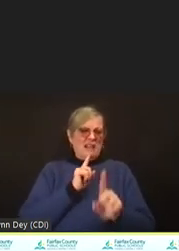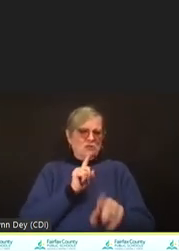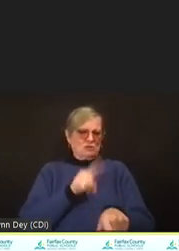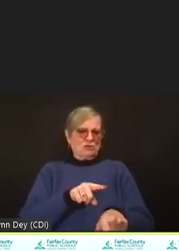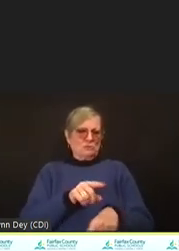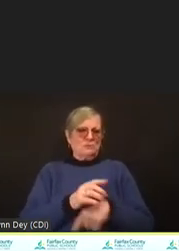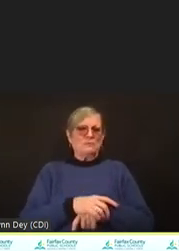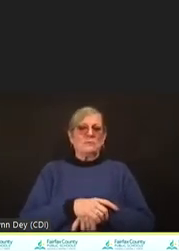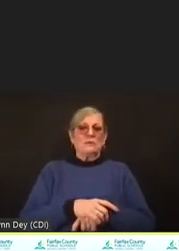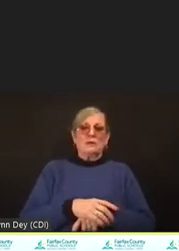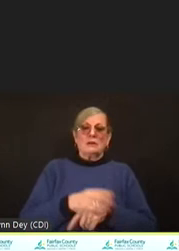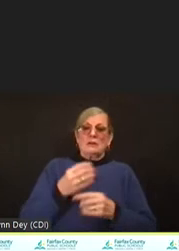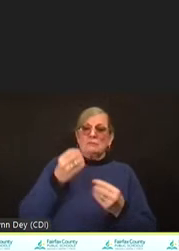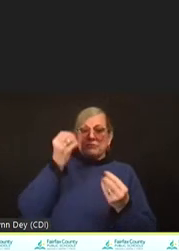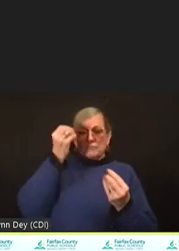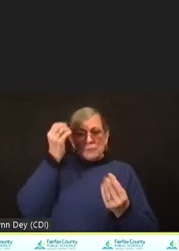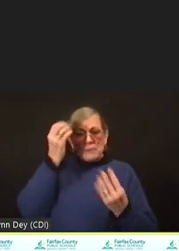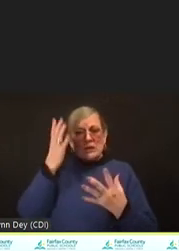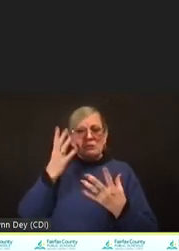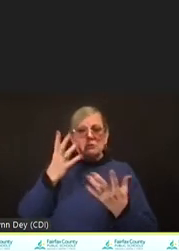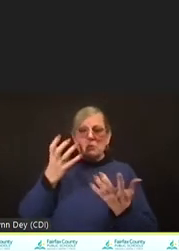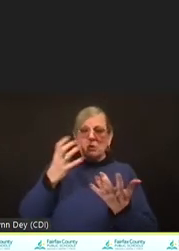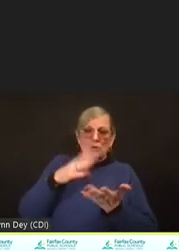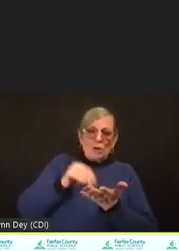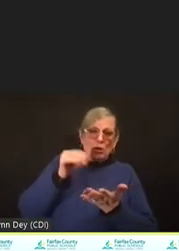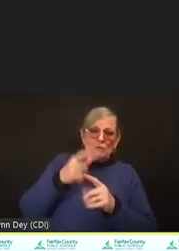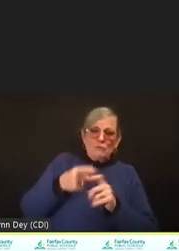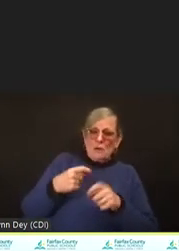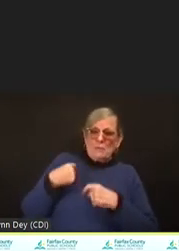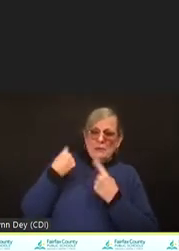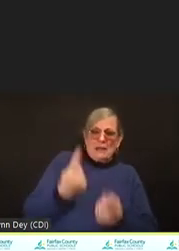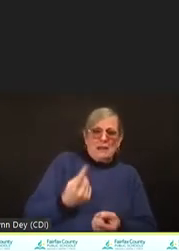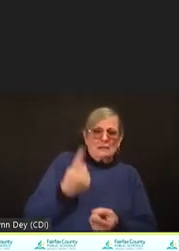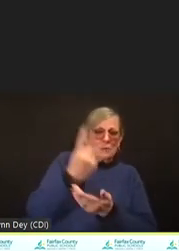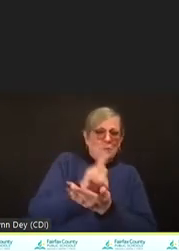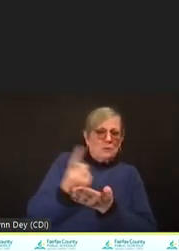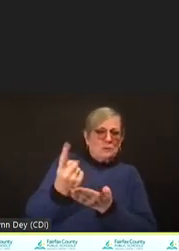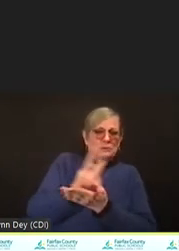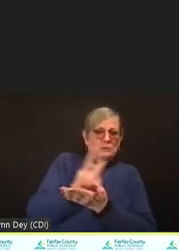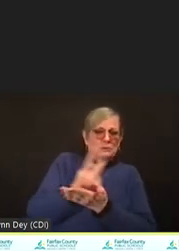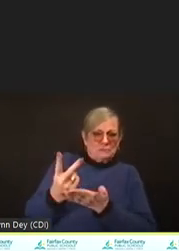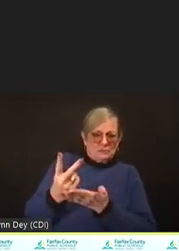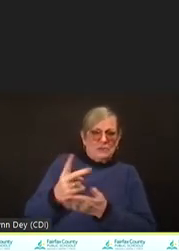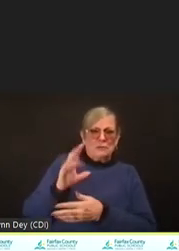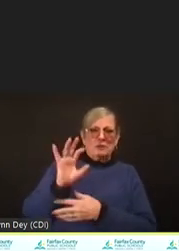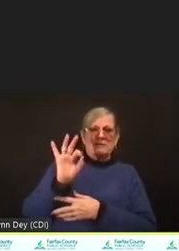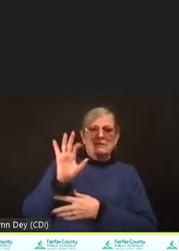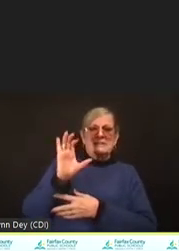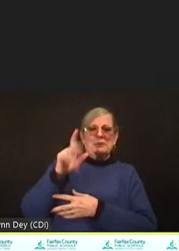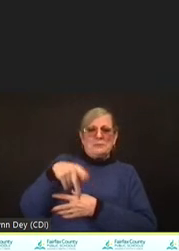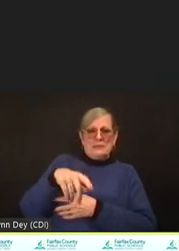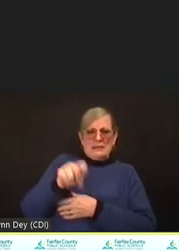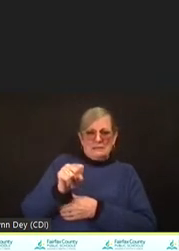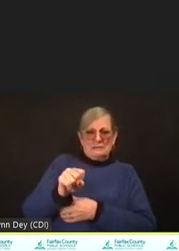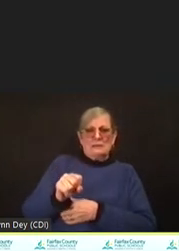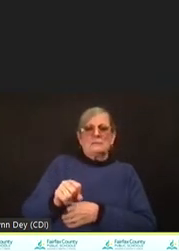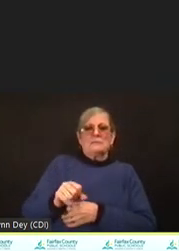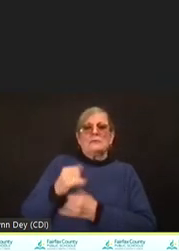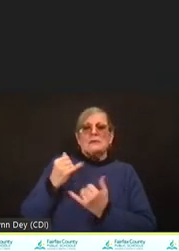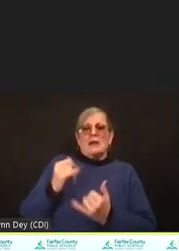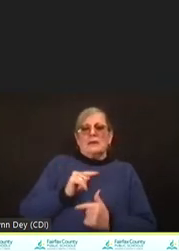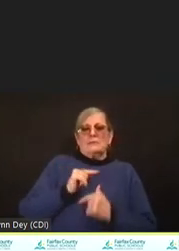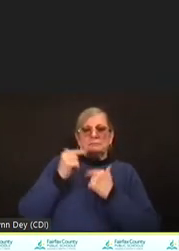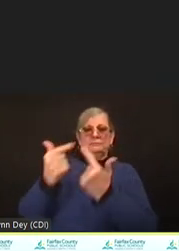several weeks from FCPS. And I am going to turn it over to Ms. Nguyen, who will work in facilitating